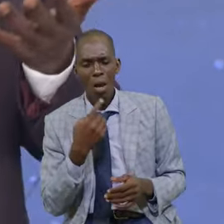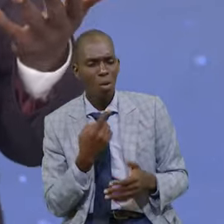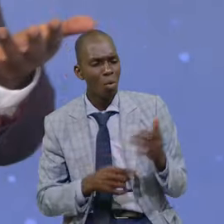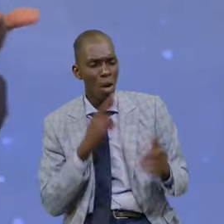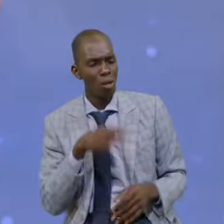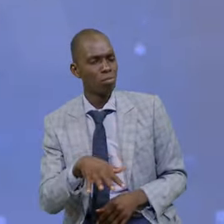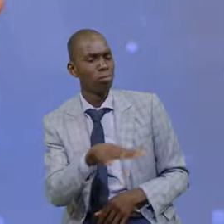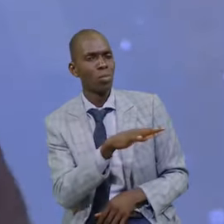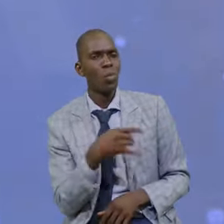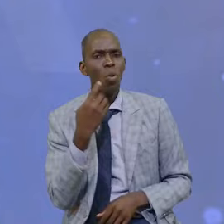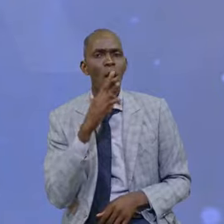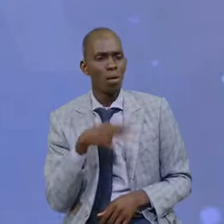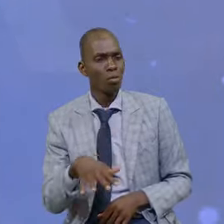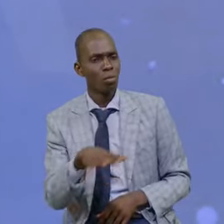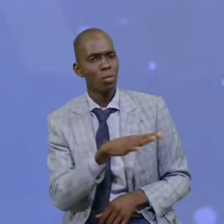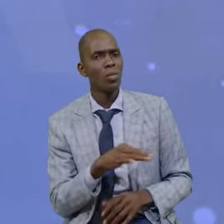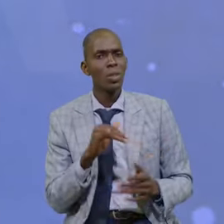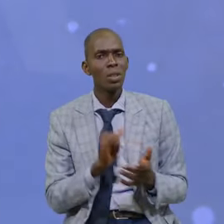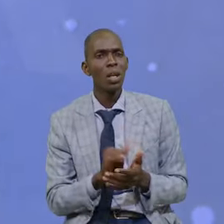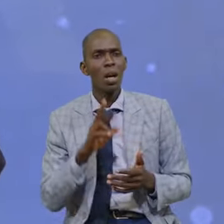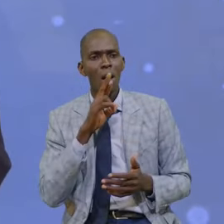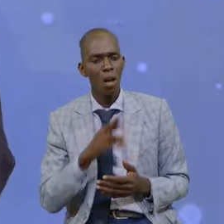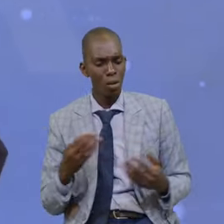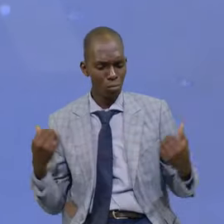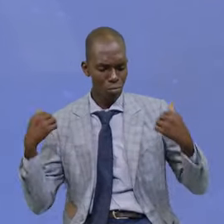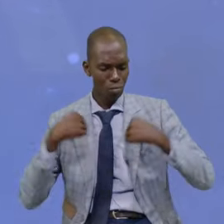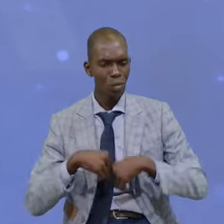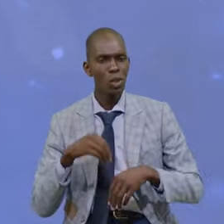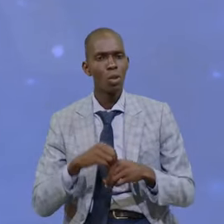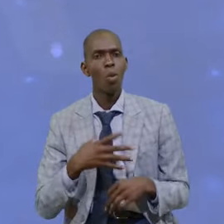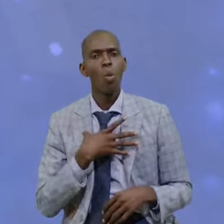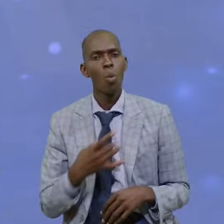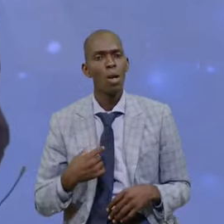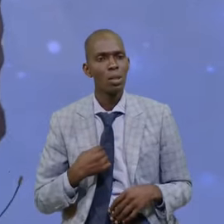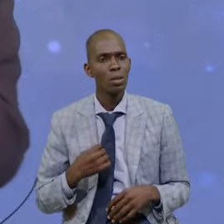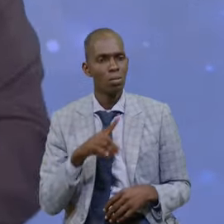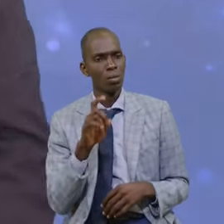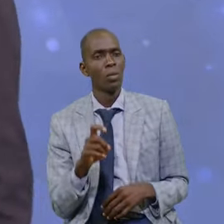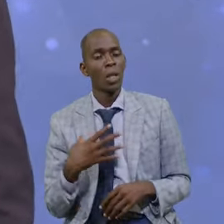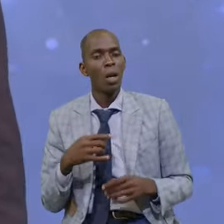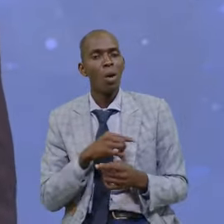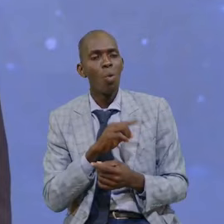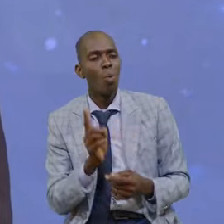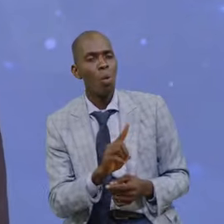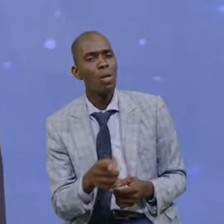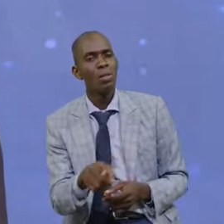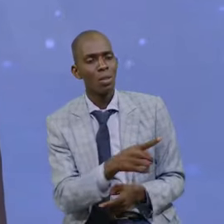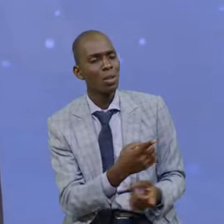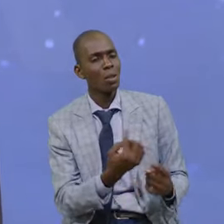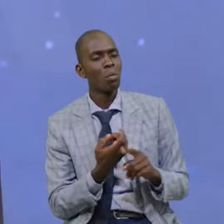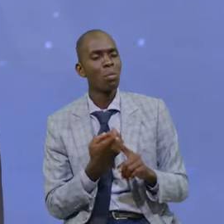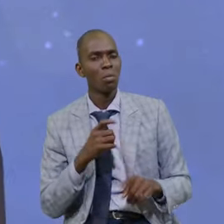are arrayed with in white robes? And whence came they?